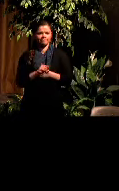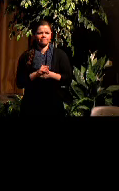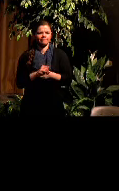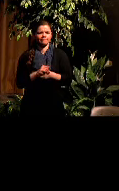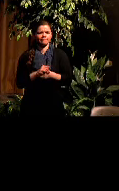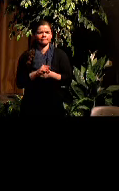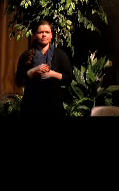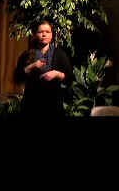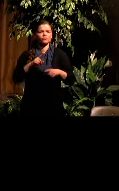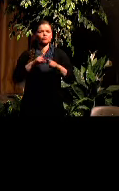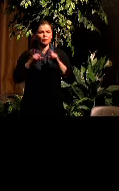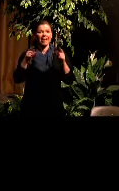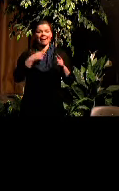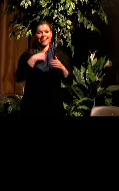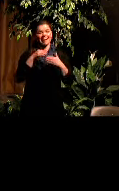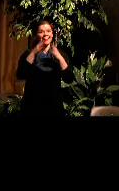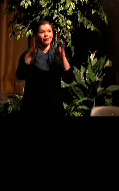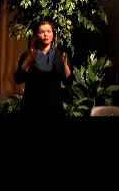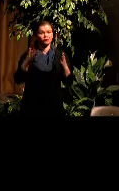want to emphasize that.